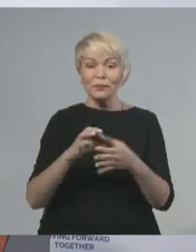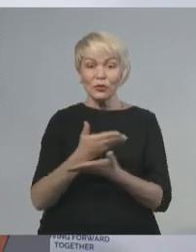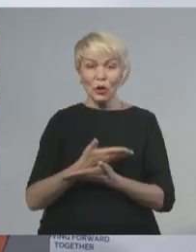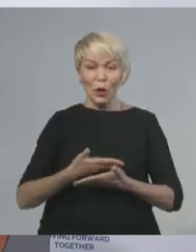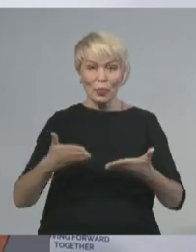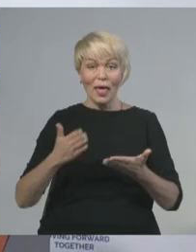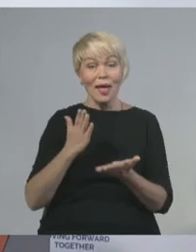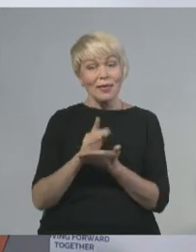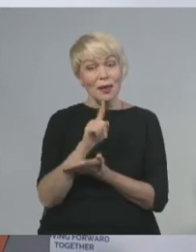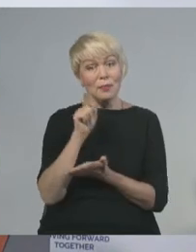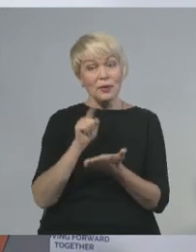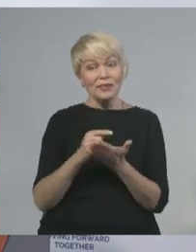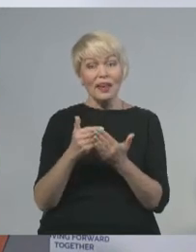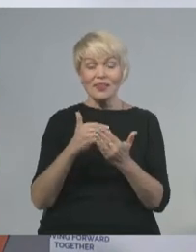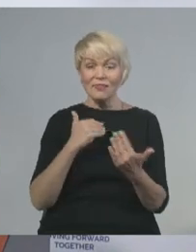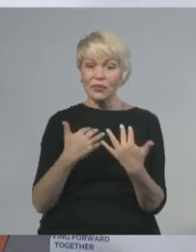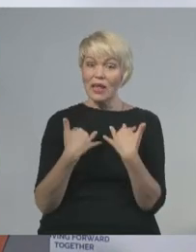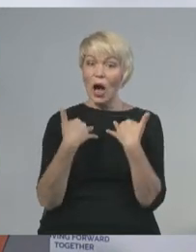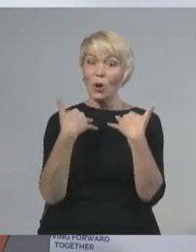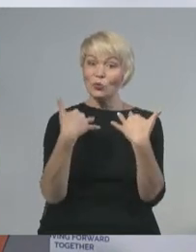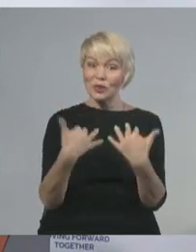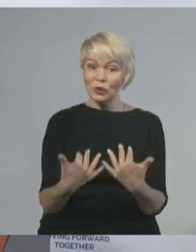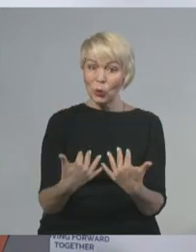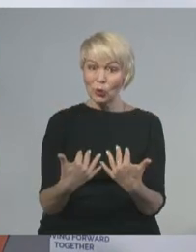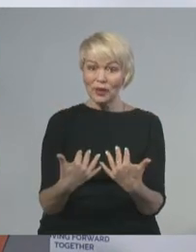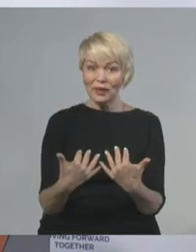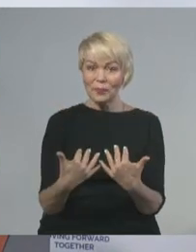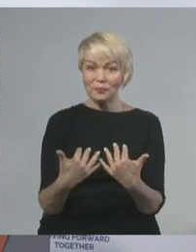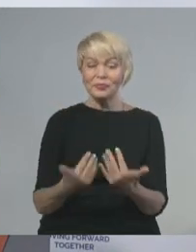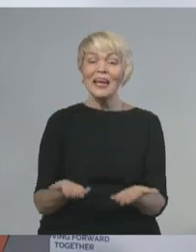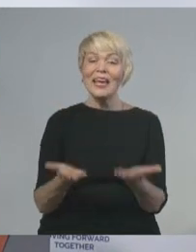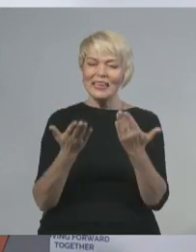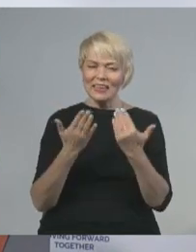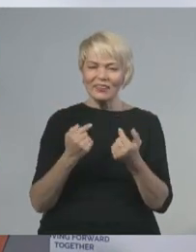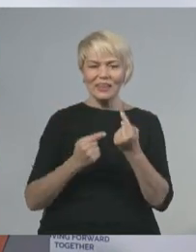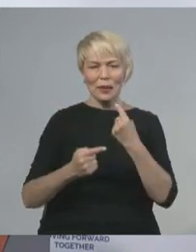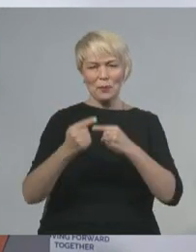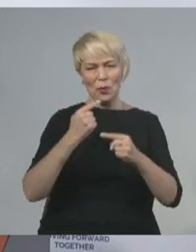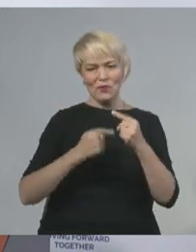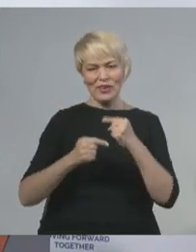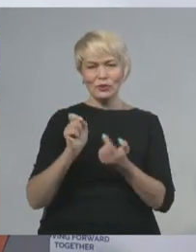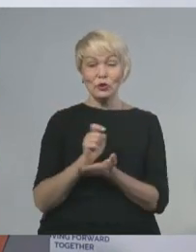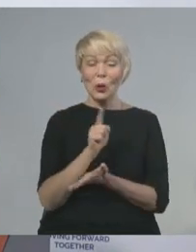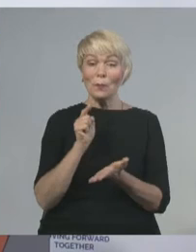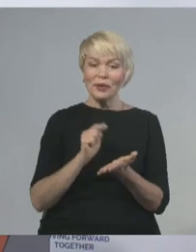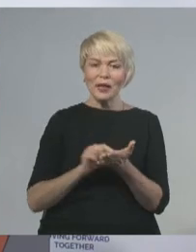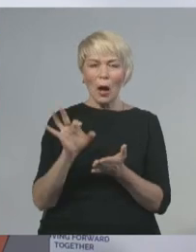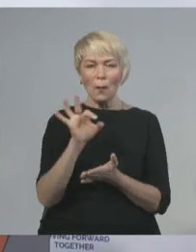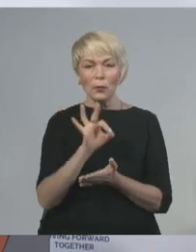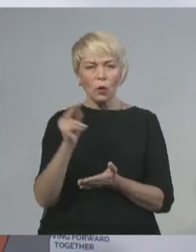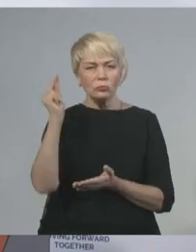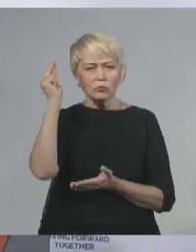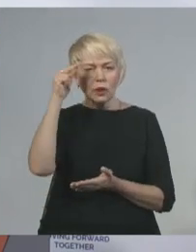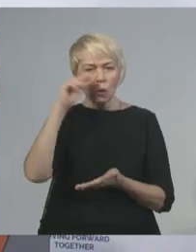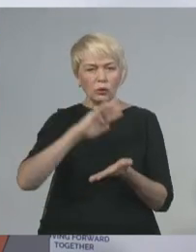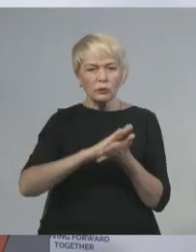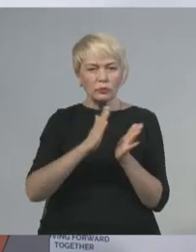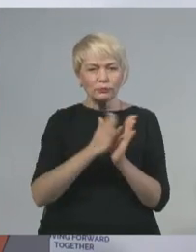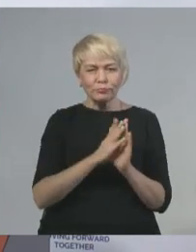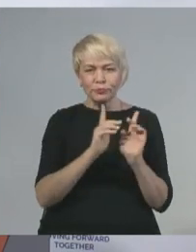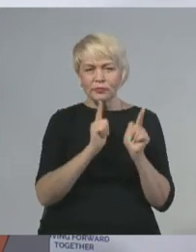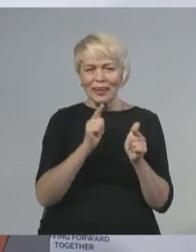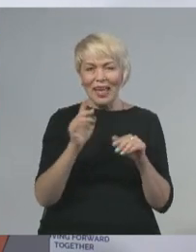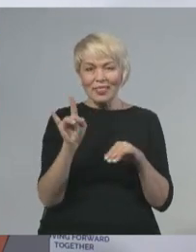is bringing us again to these questions of conspiracy theories propaganda disinformation mild